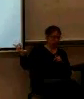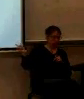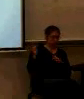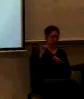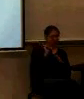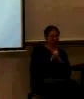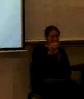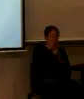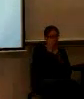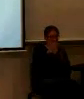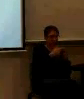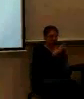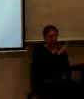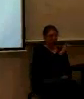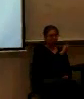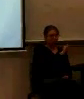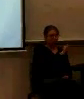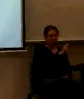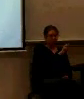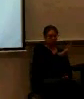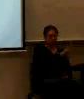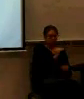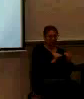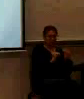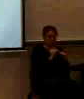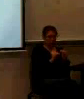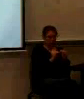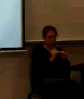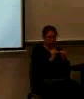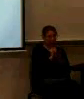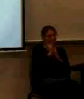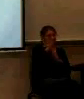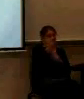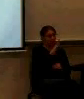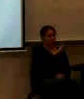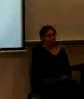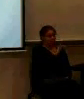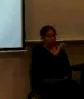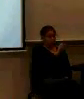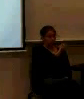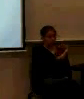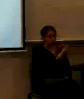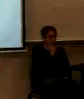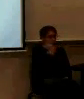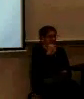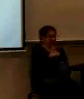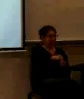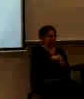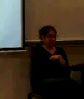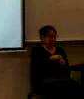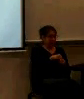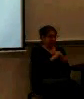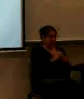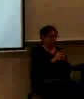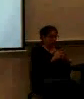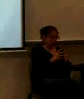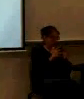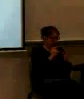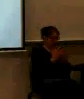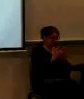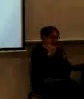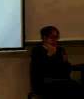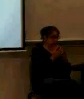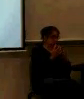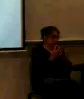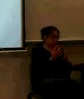Okay, so that's why it's called the bicarbonate equilibrium. That's also why bicarbonate, if it's in substantial concentrations,